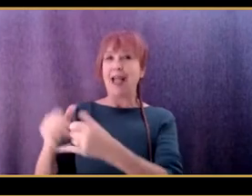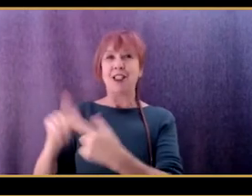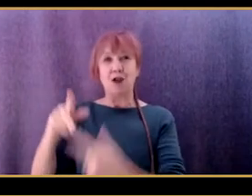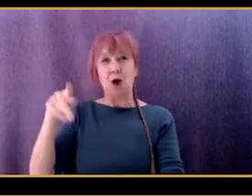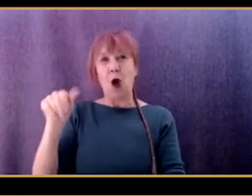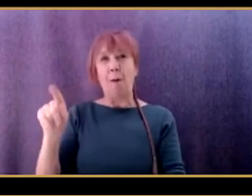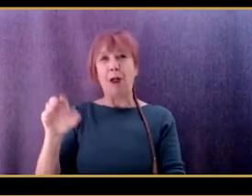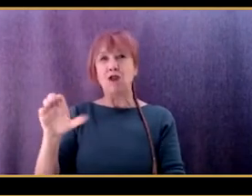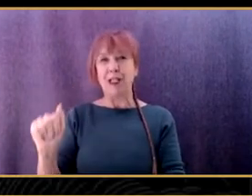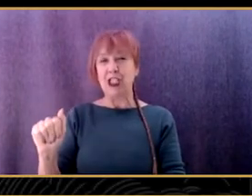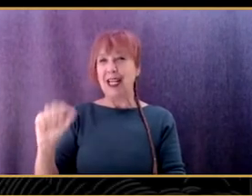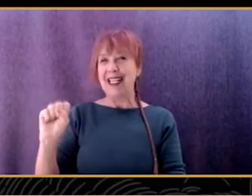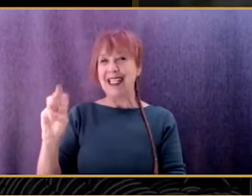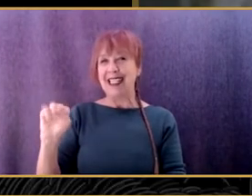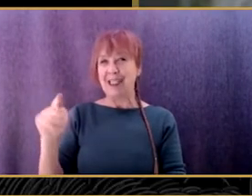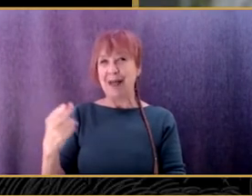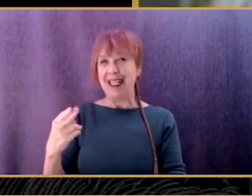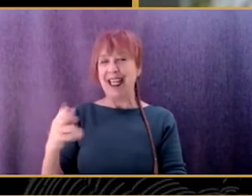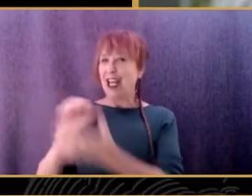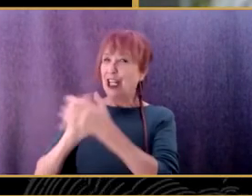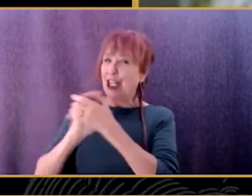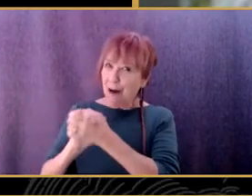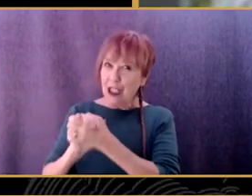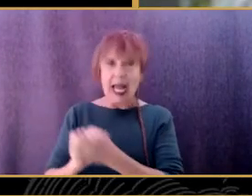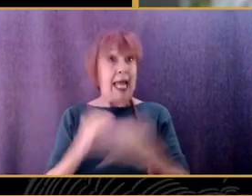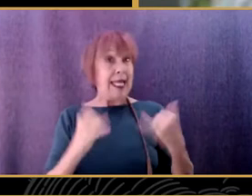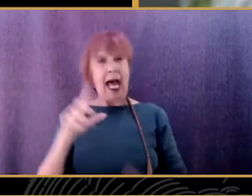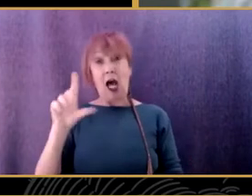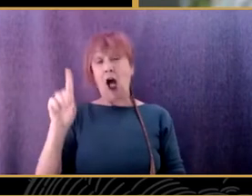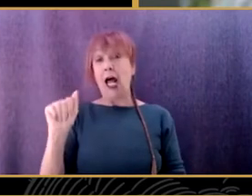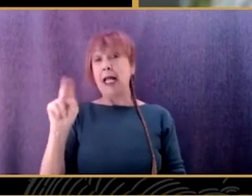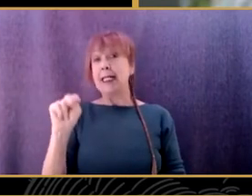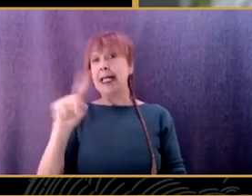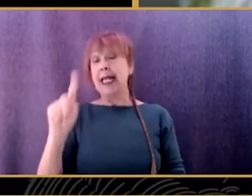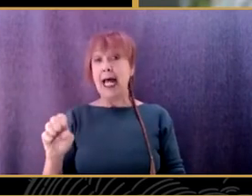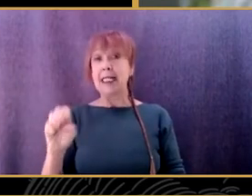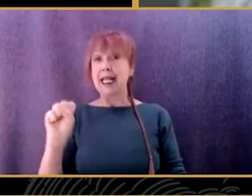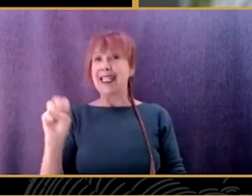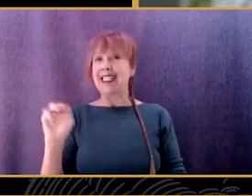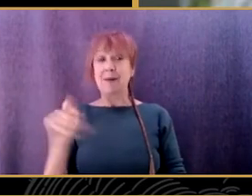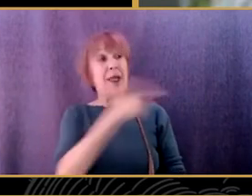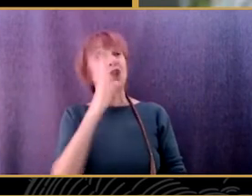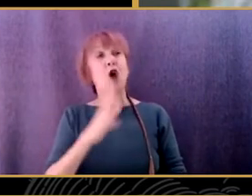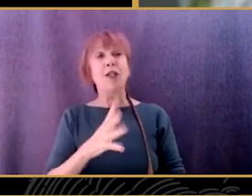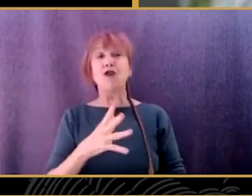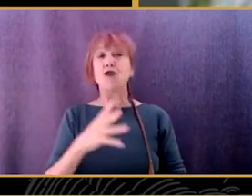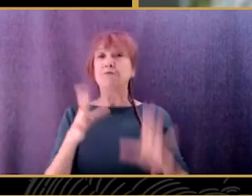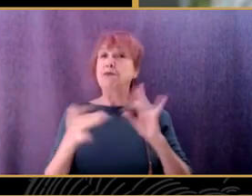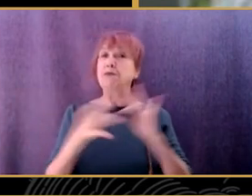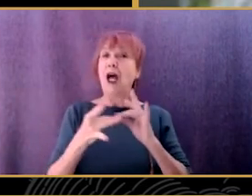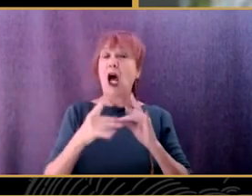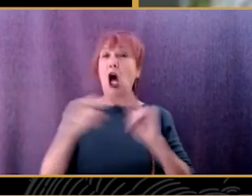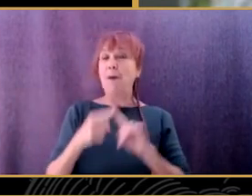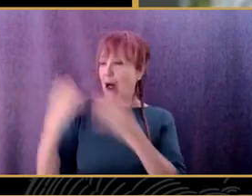Smith Congratulations Let's welcome poet Danez Smith to say a few words about the recipient of the